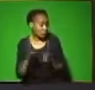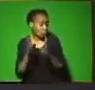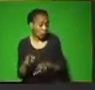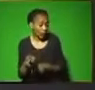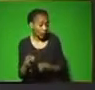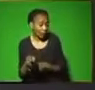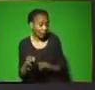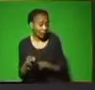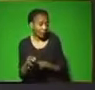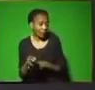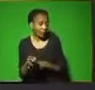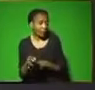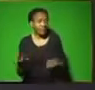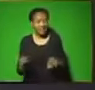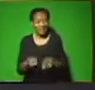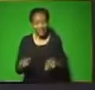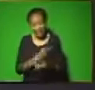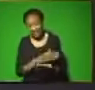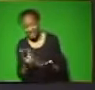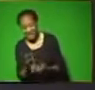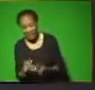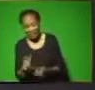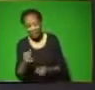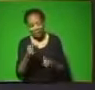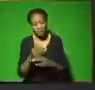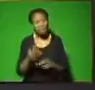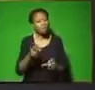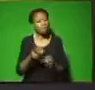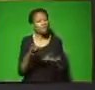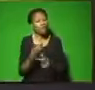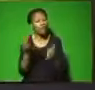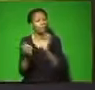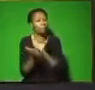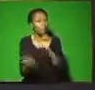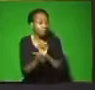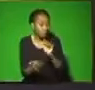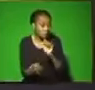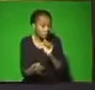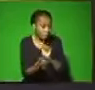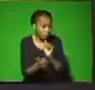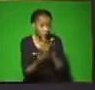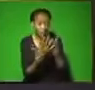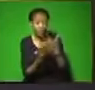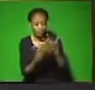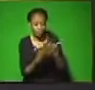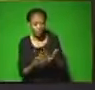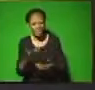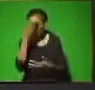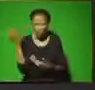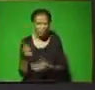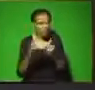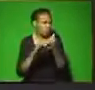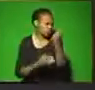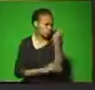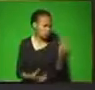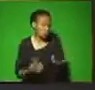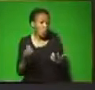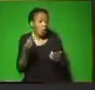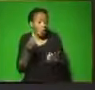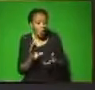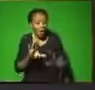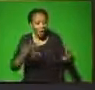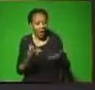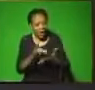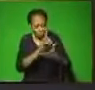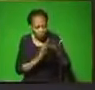semi-illiterates, ex-convicts, and waffling careerists know nothing about the Constitution, particularly its founding